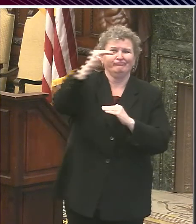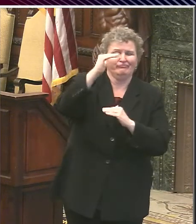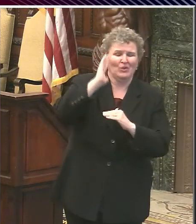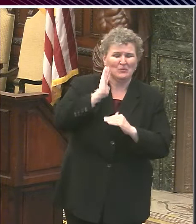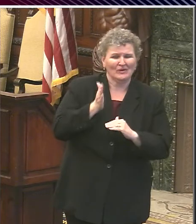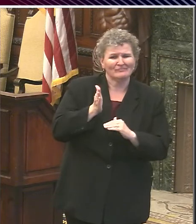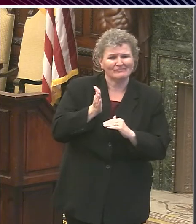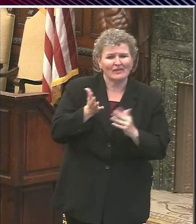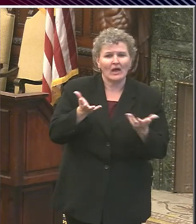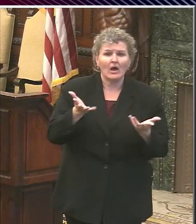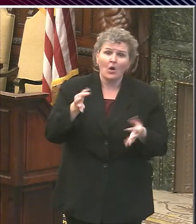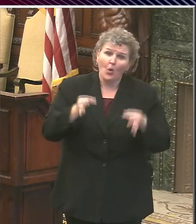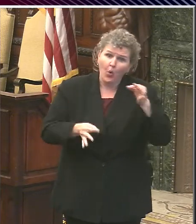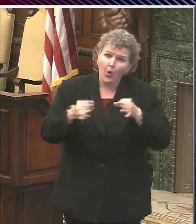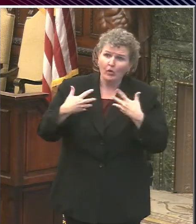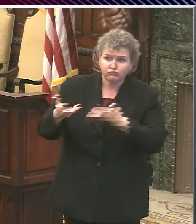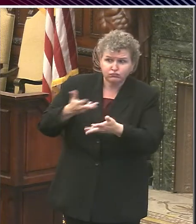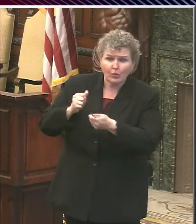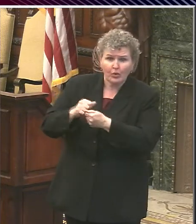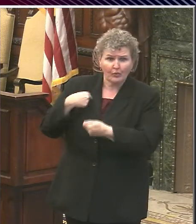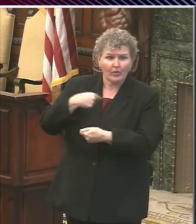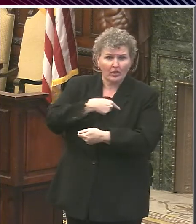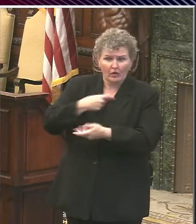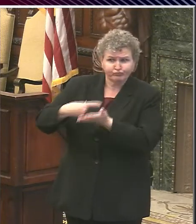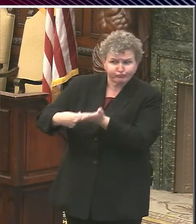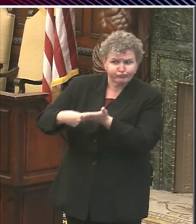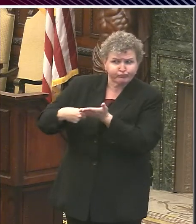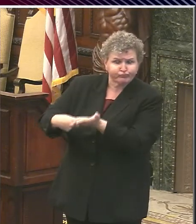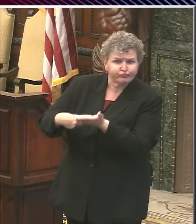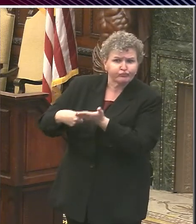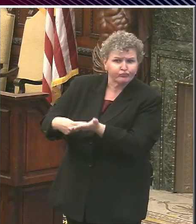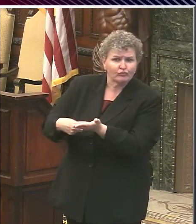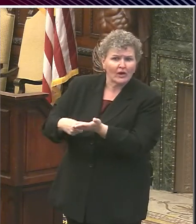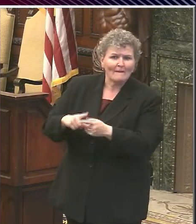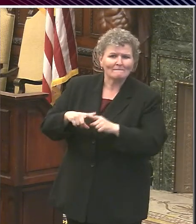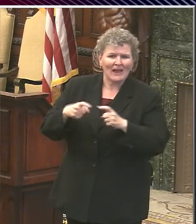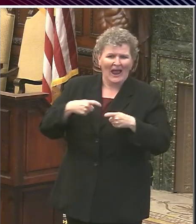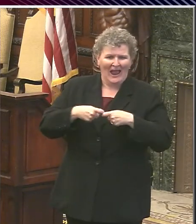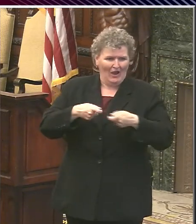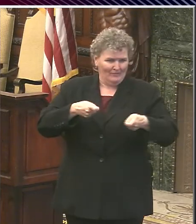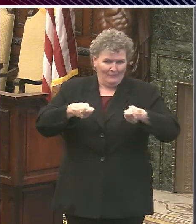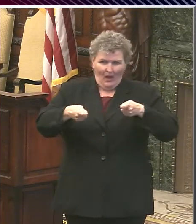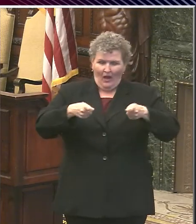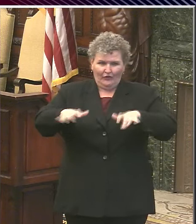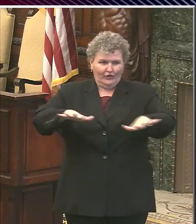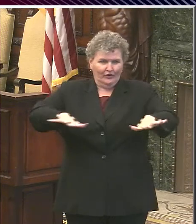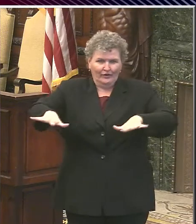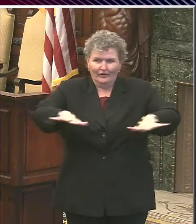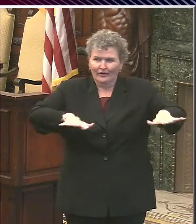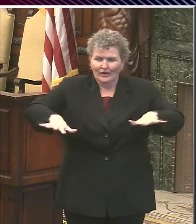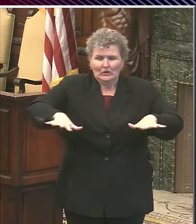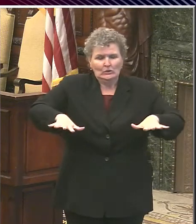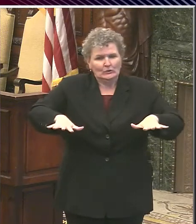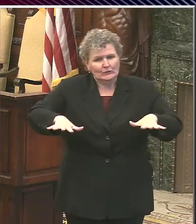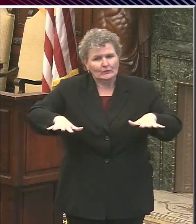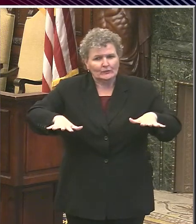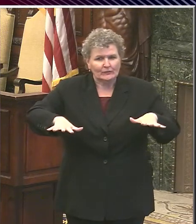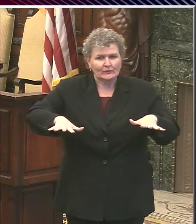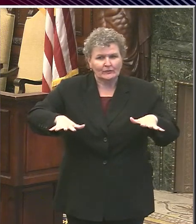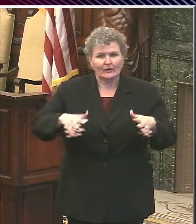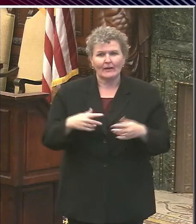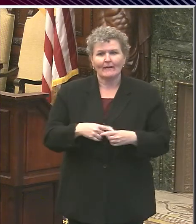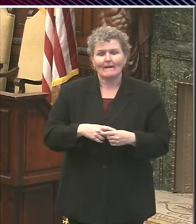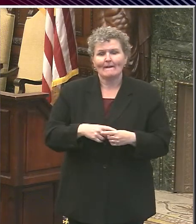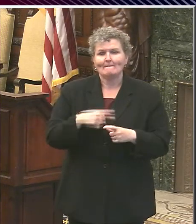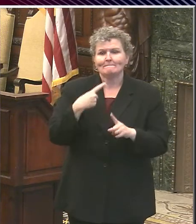work hard with us to kind of manage this, and in addition to the eviction